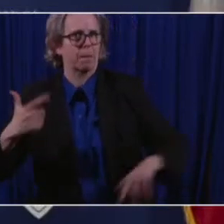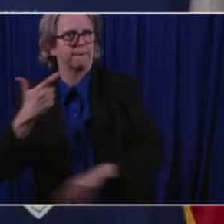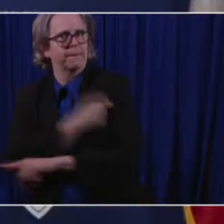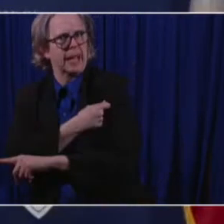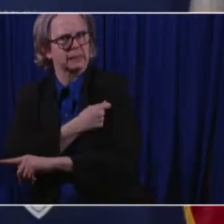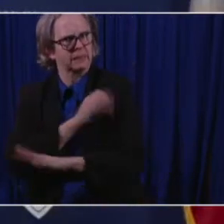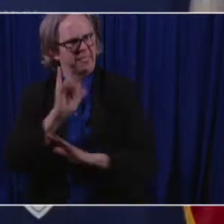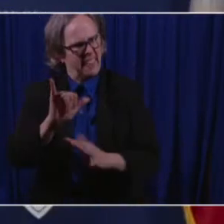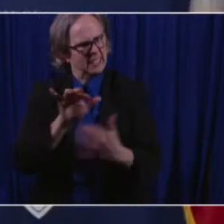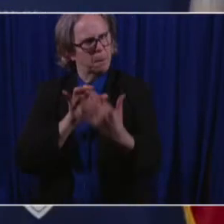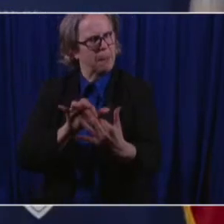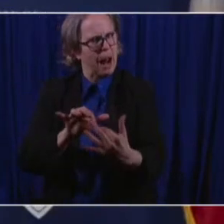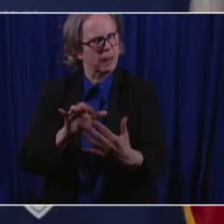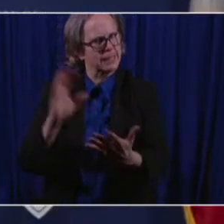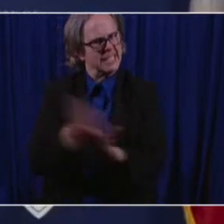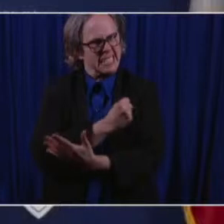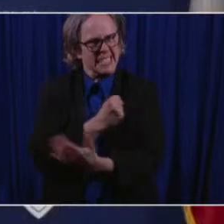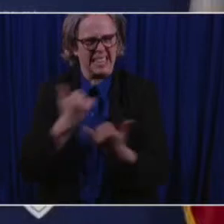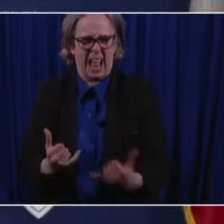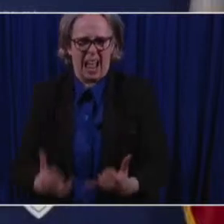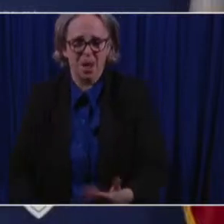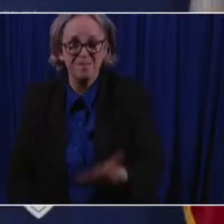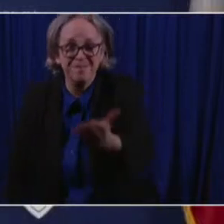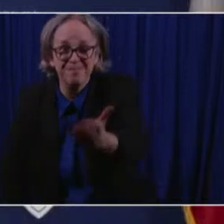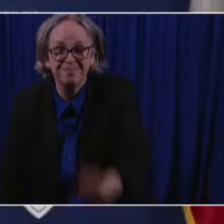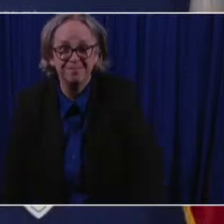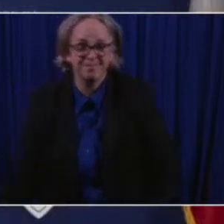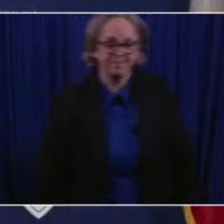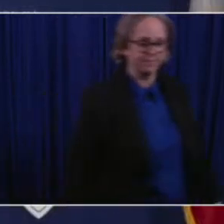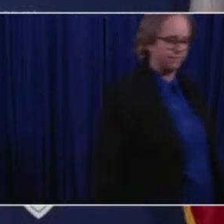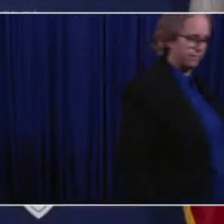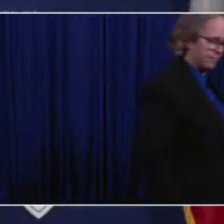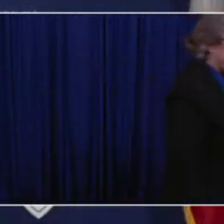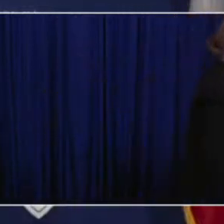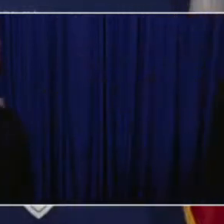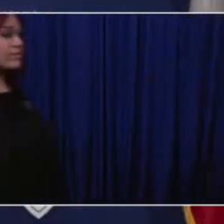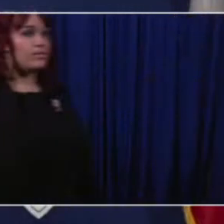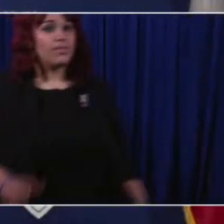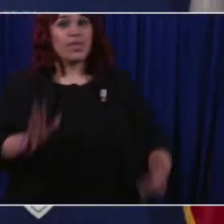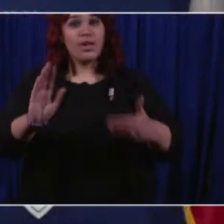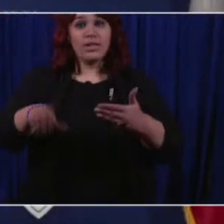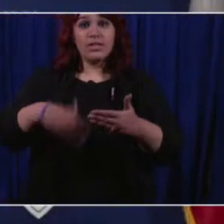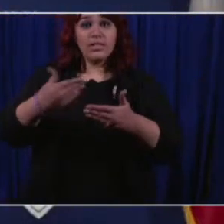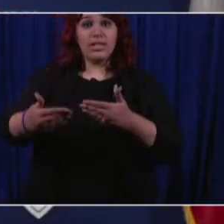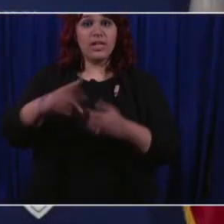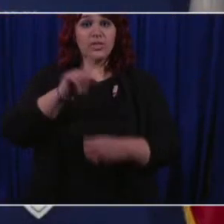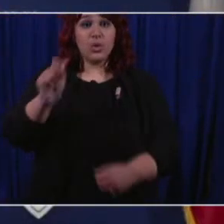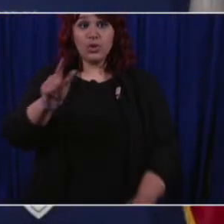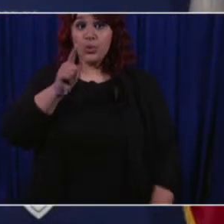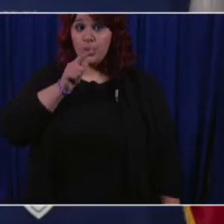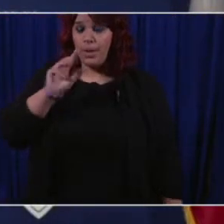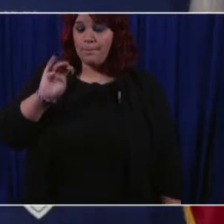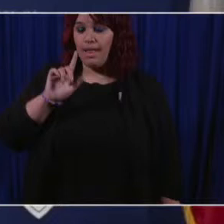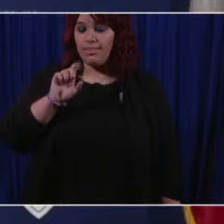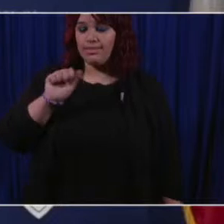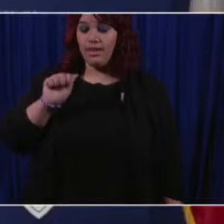Next question is from on-site at UT, and it's from Melissa Veitch at WTVG in Toledo.